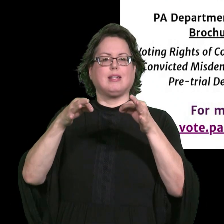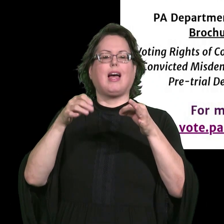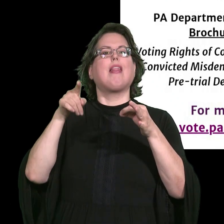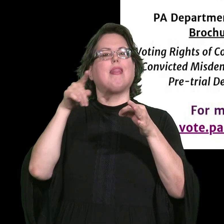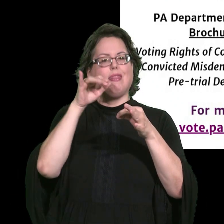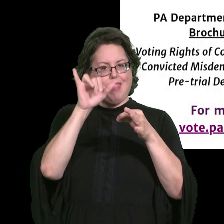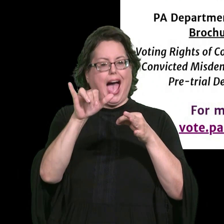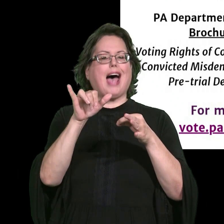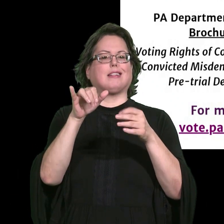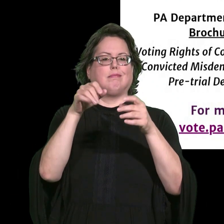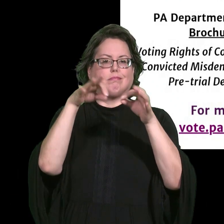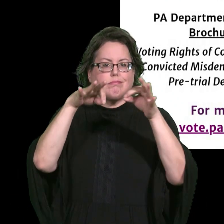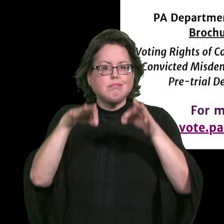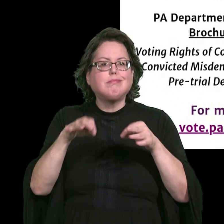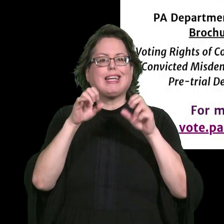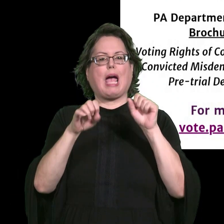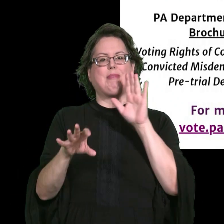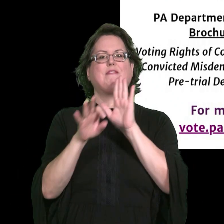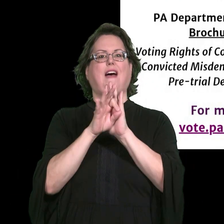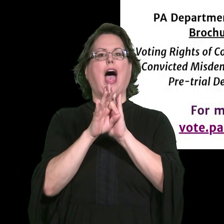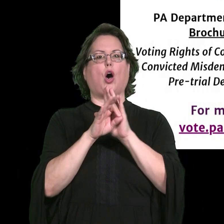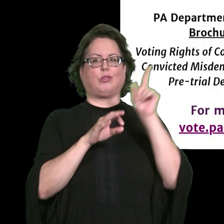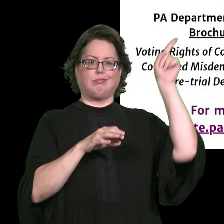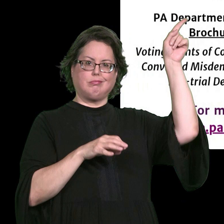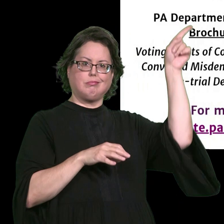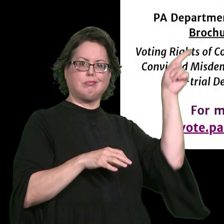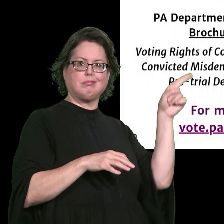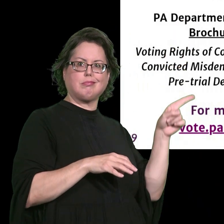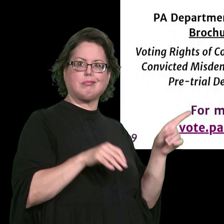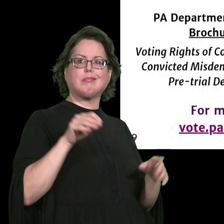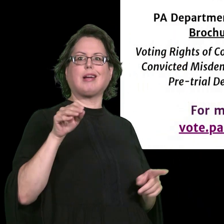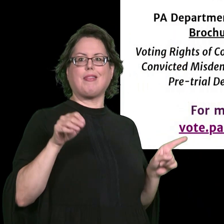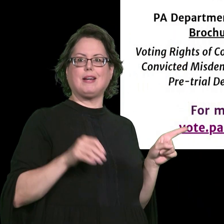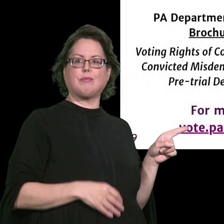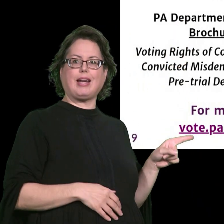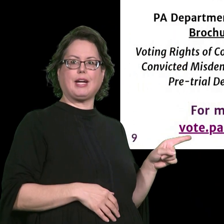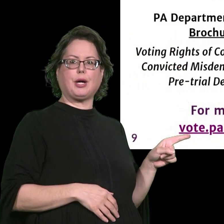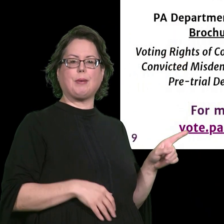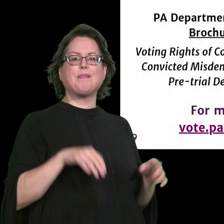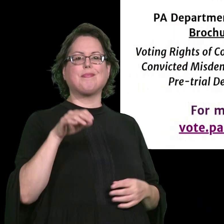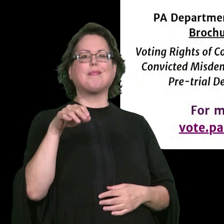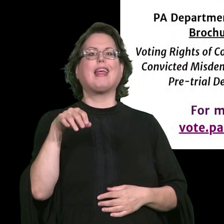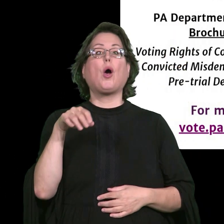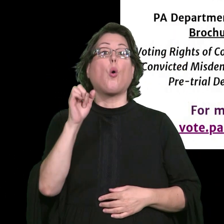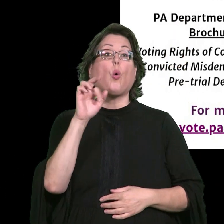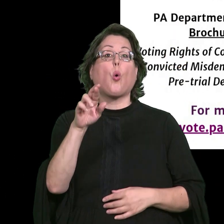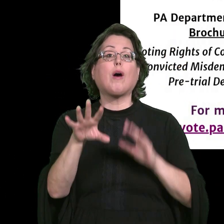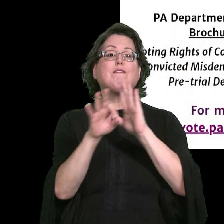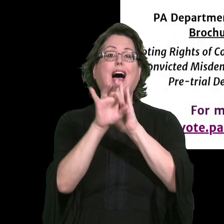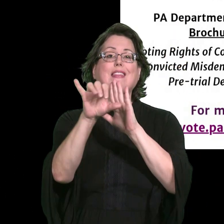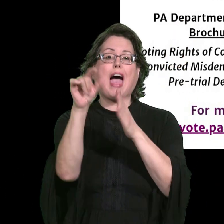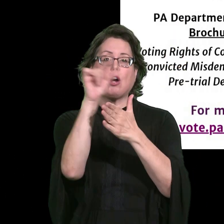vote.pa.gov in this Pennsylvania Department of State brochure. Or you can find this graphic at